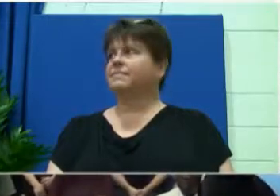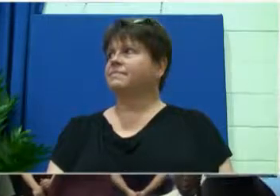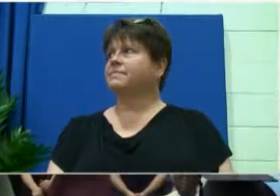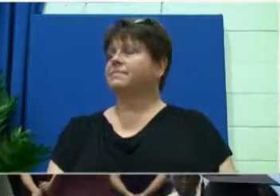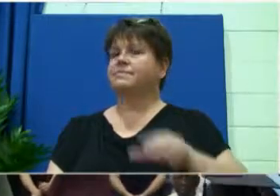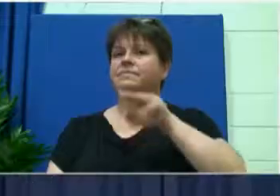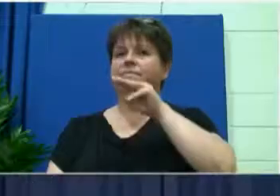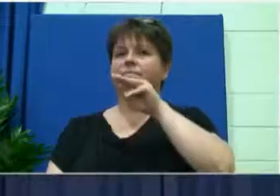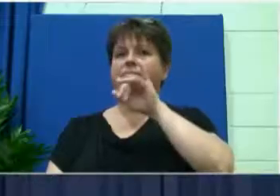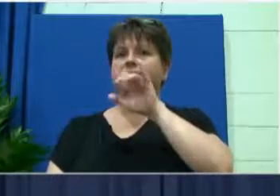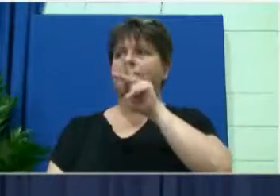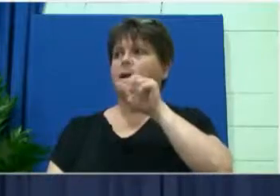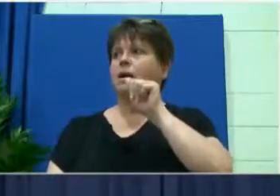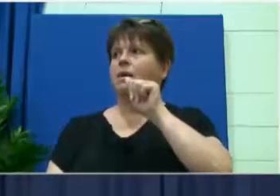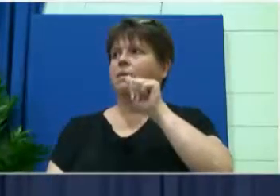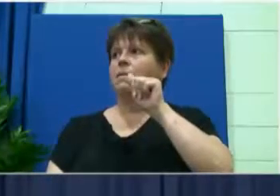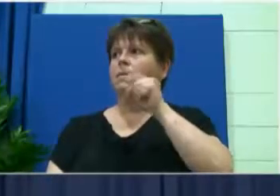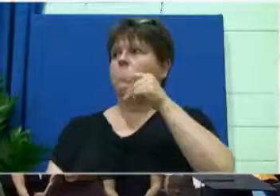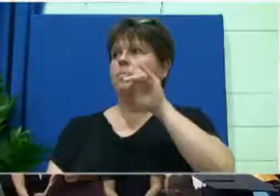Micah Colleen Bell.